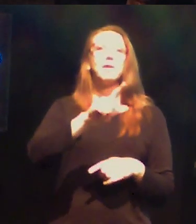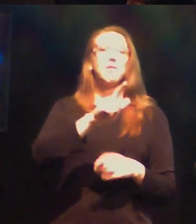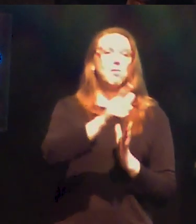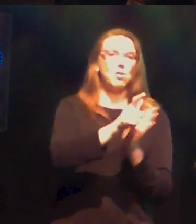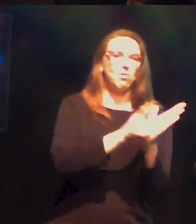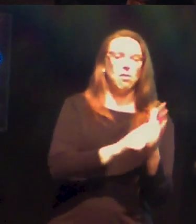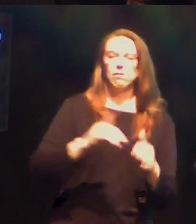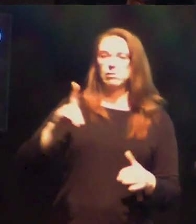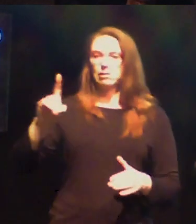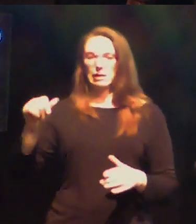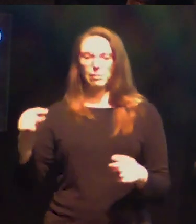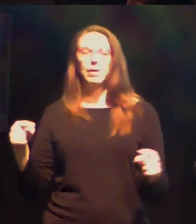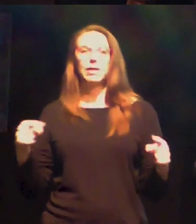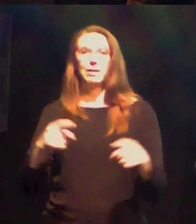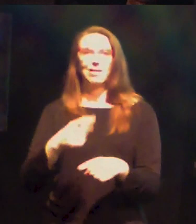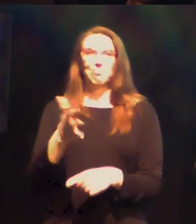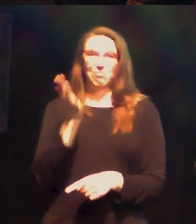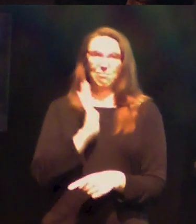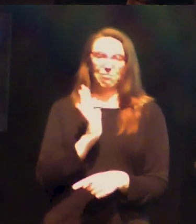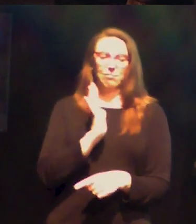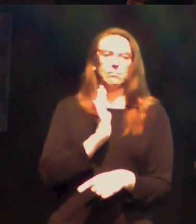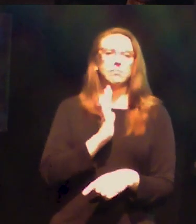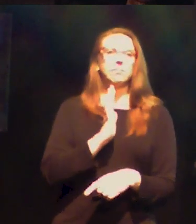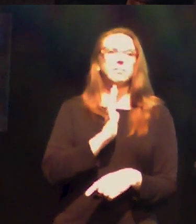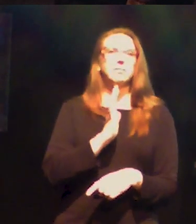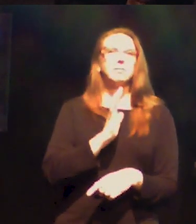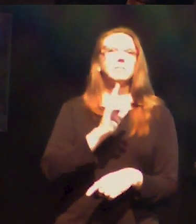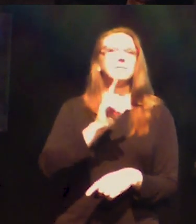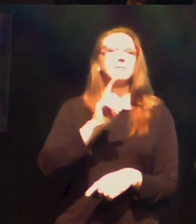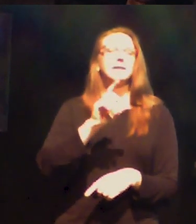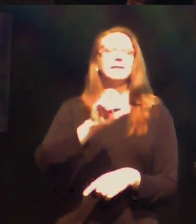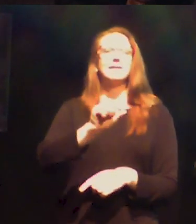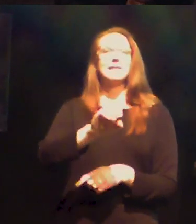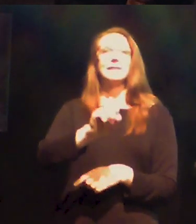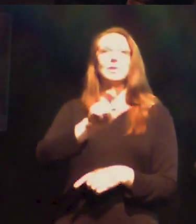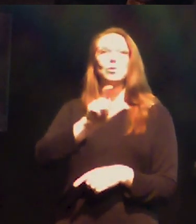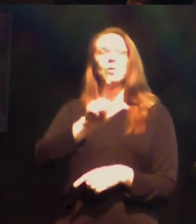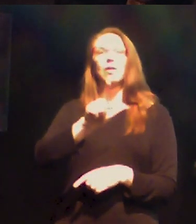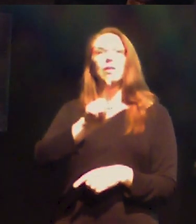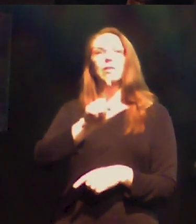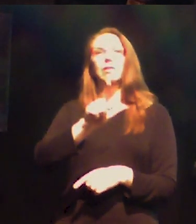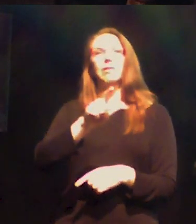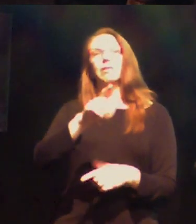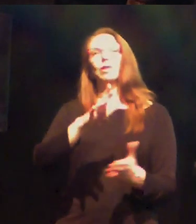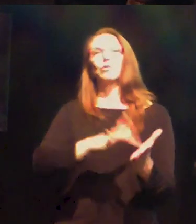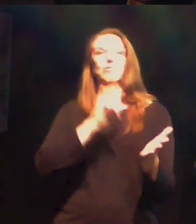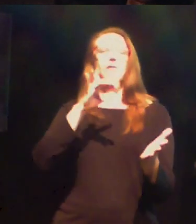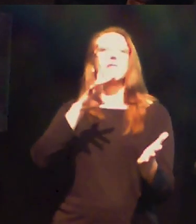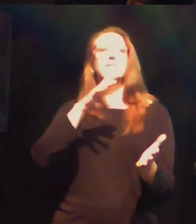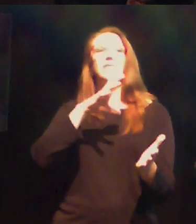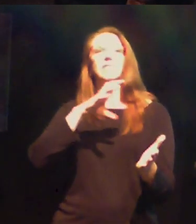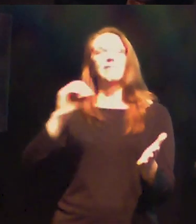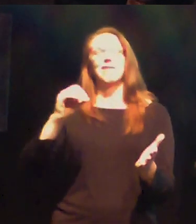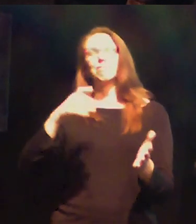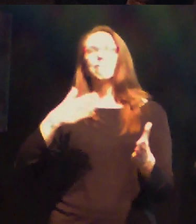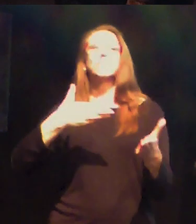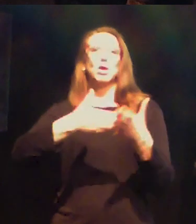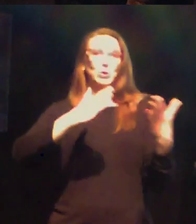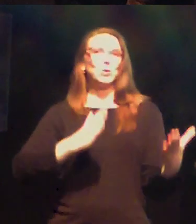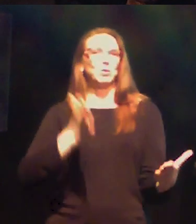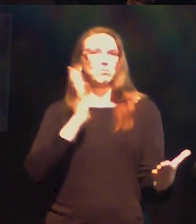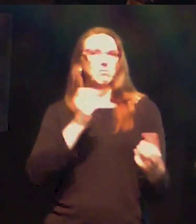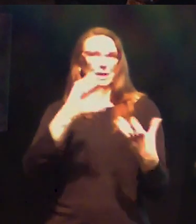disability. I was a sexual assault and child abuse prosecutor many years ago when